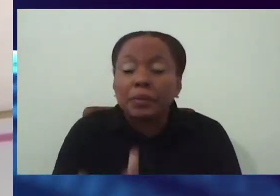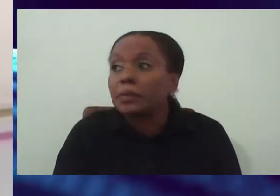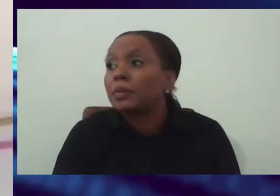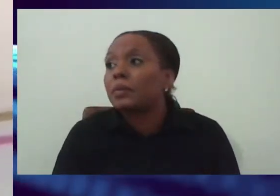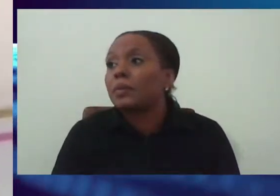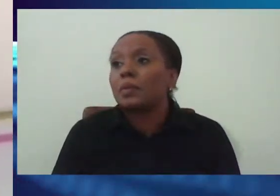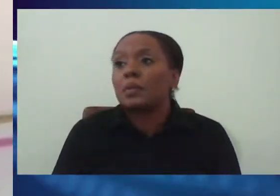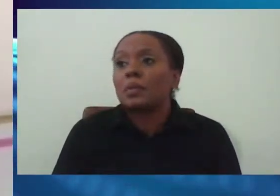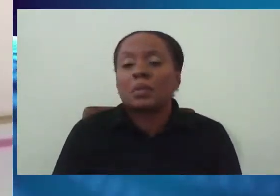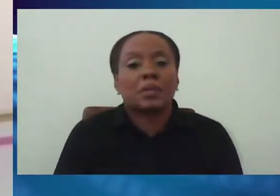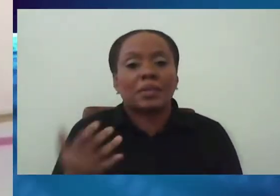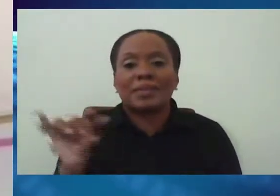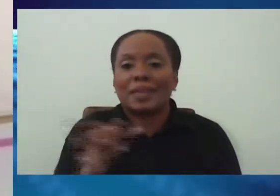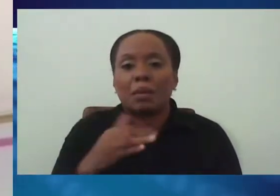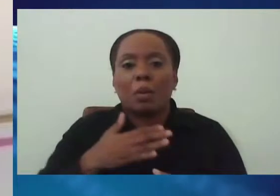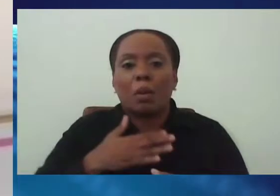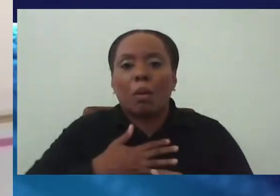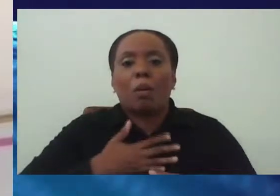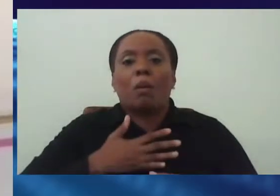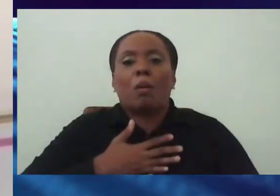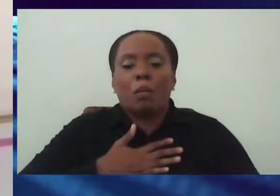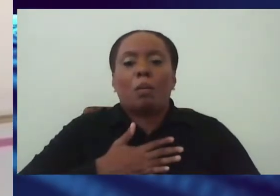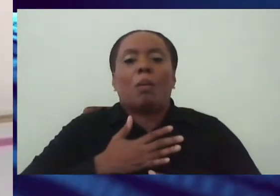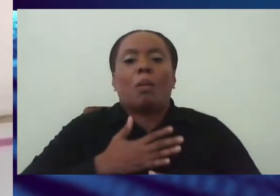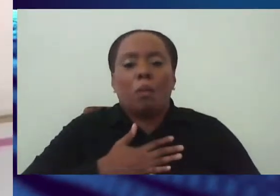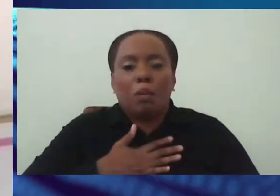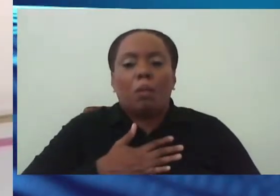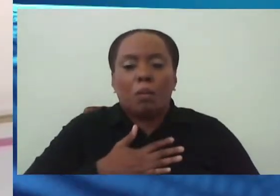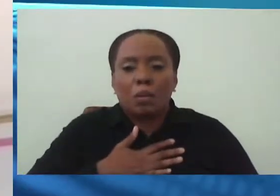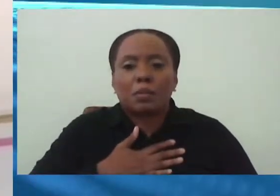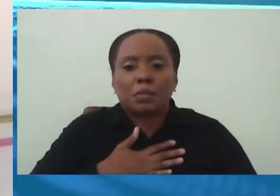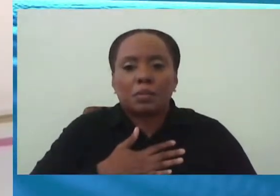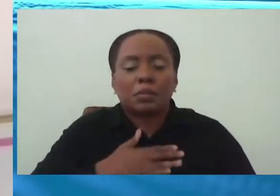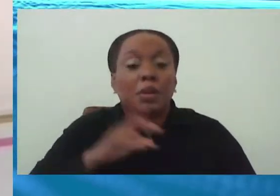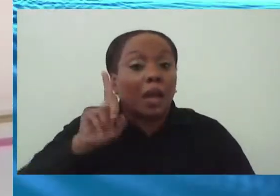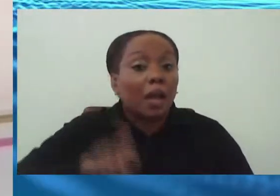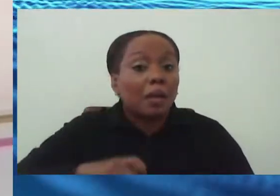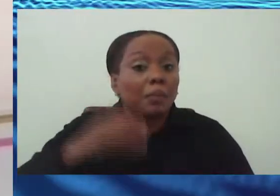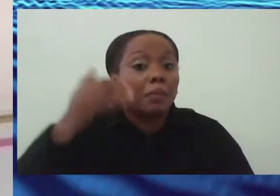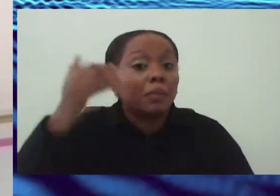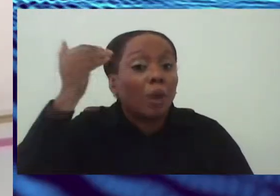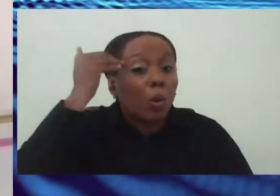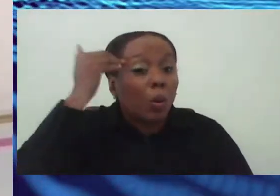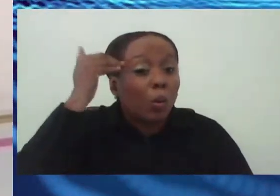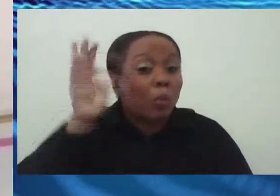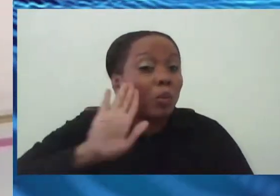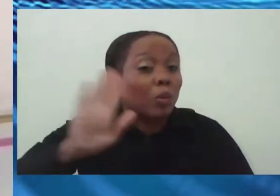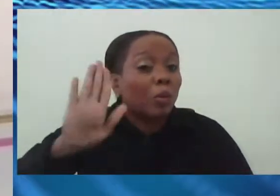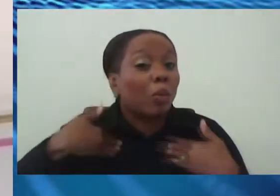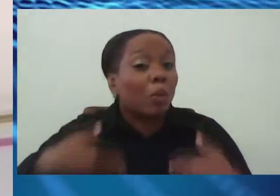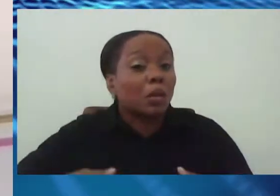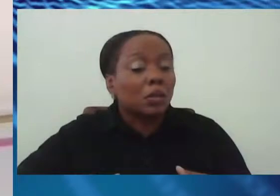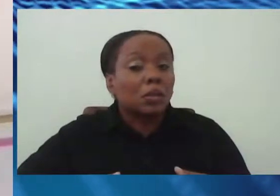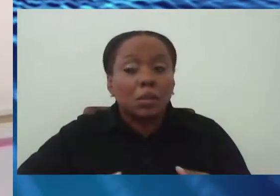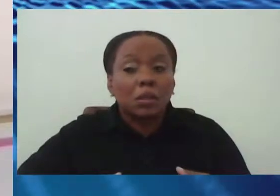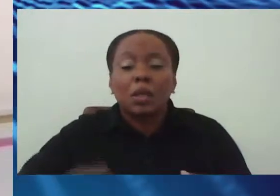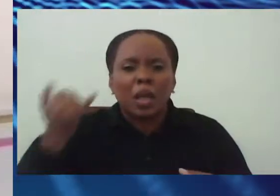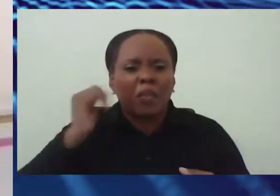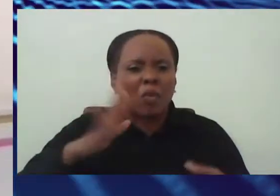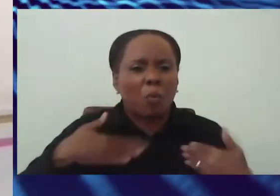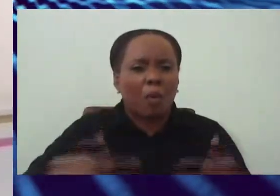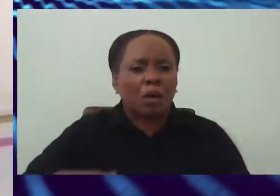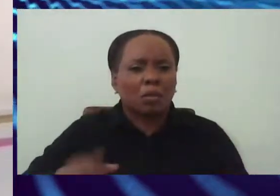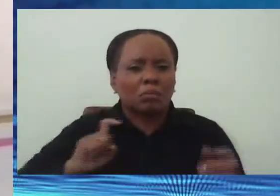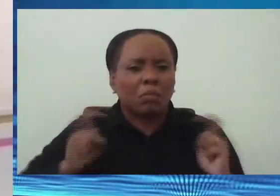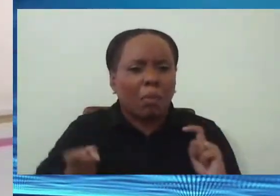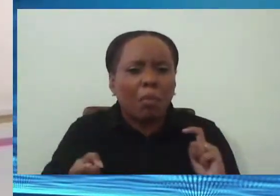same shortness of breath. So what we want persons to be is to be aware of when a change is occurring. So once you recognize a change is occurring,